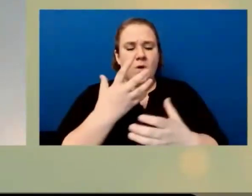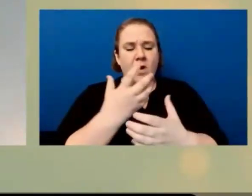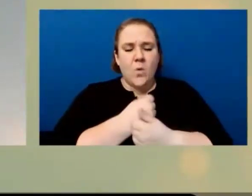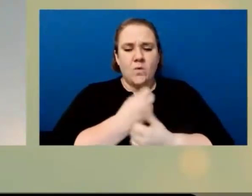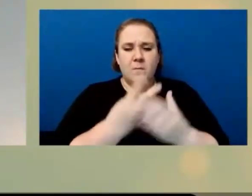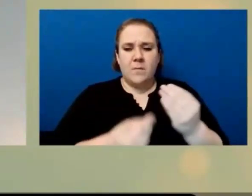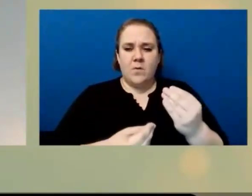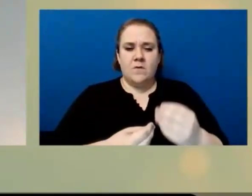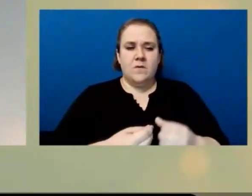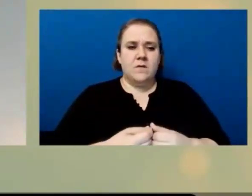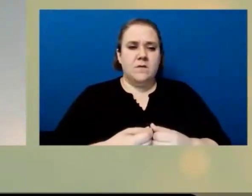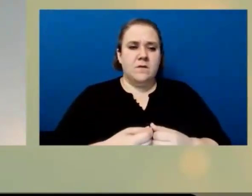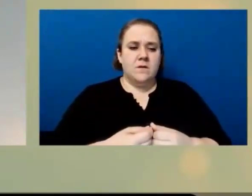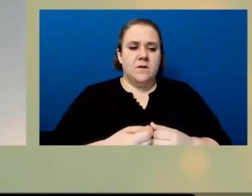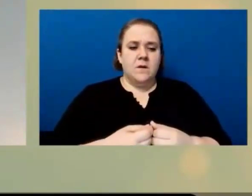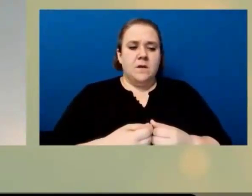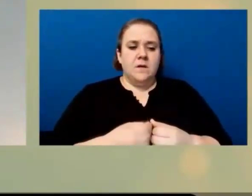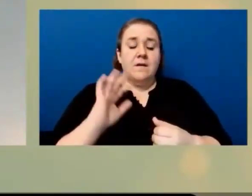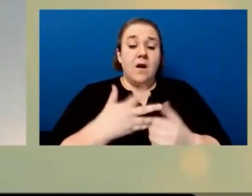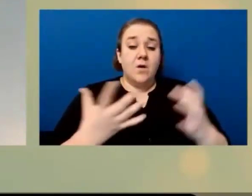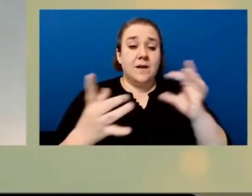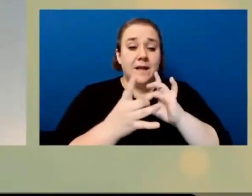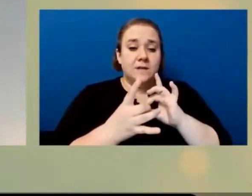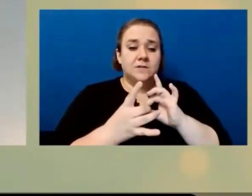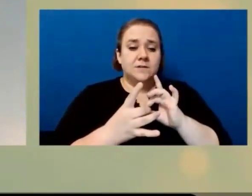Every baby is ours, and so is every harm.